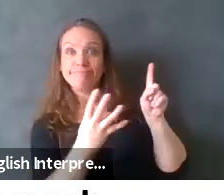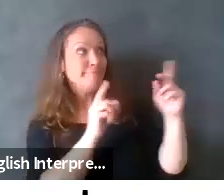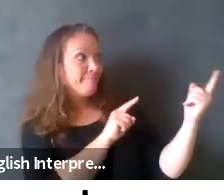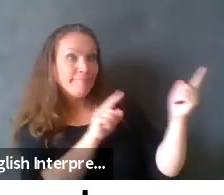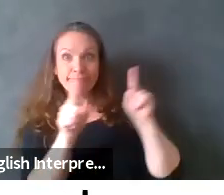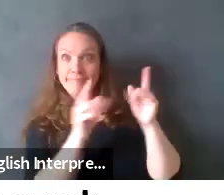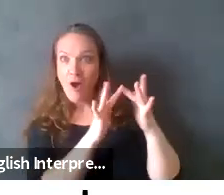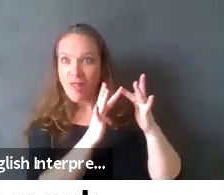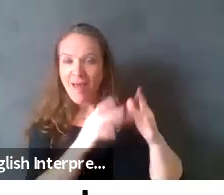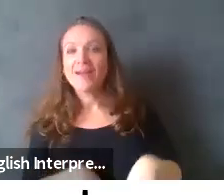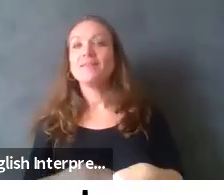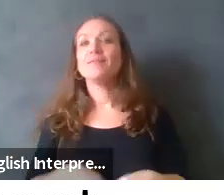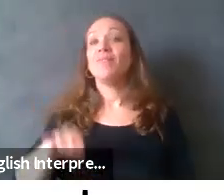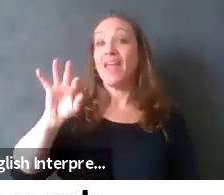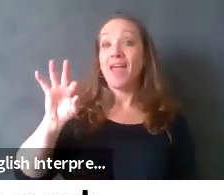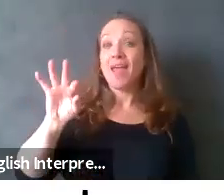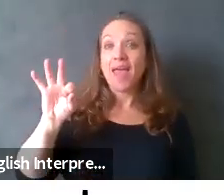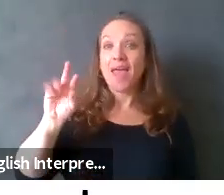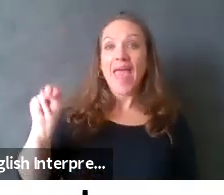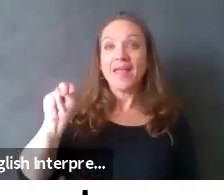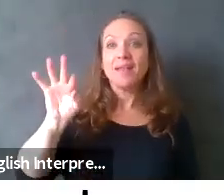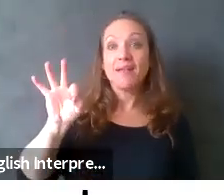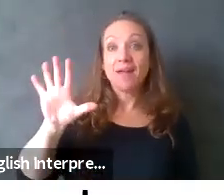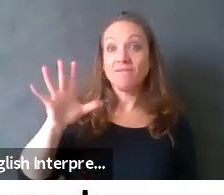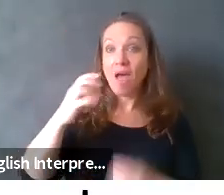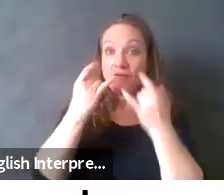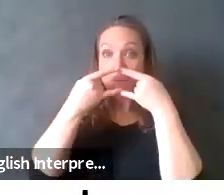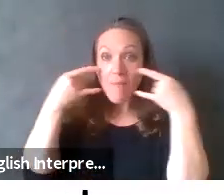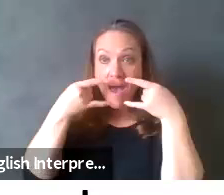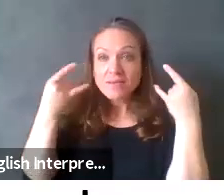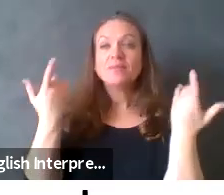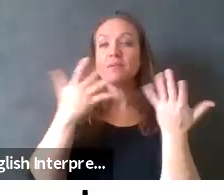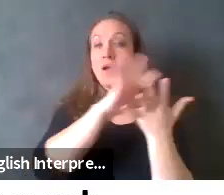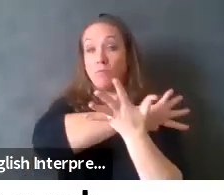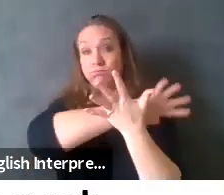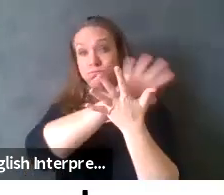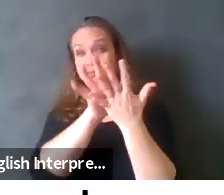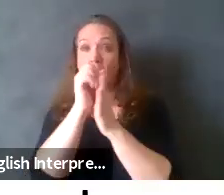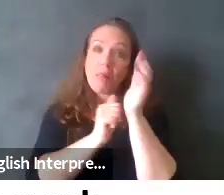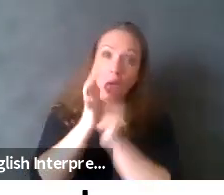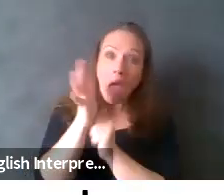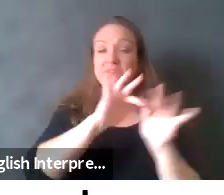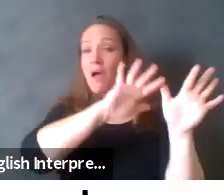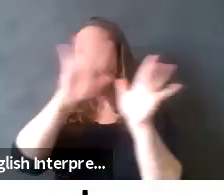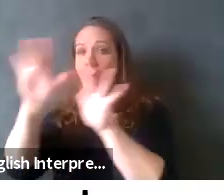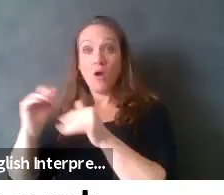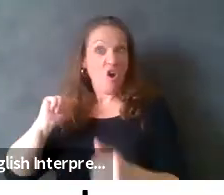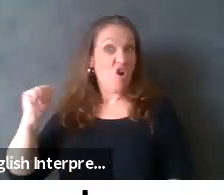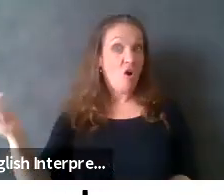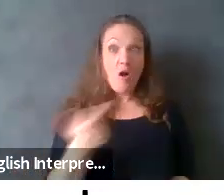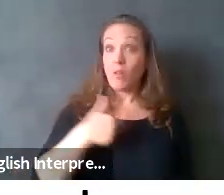N95 mask, and gloves, all of which we had to acquire if we had a congregate